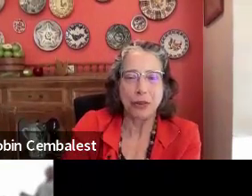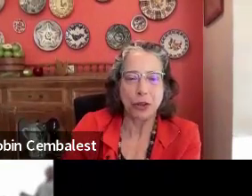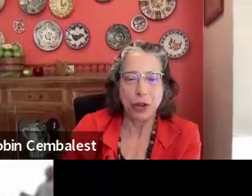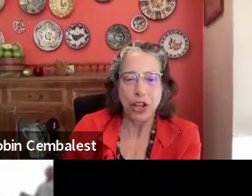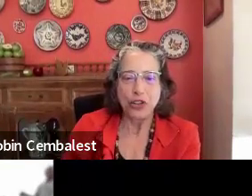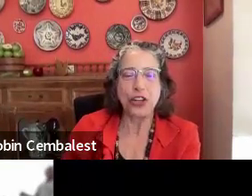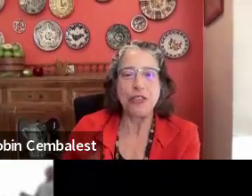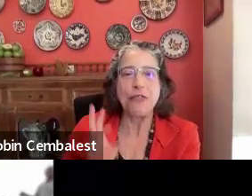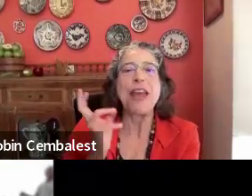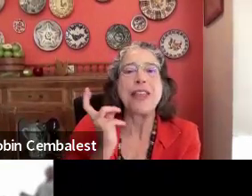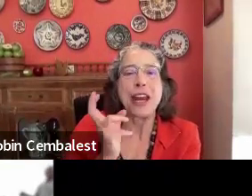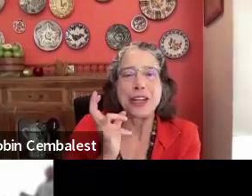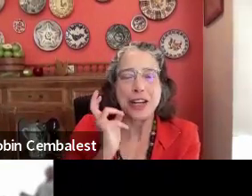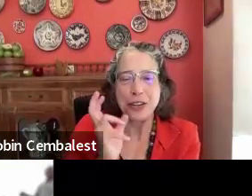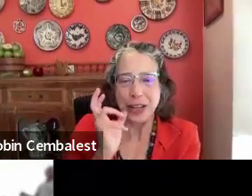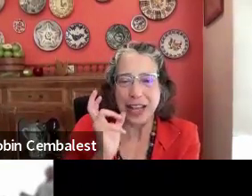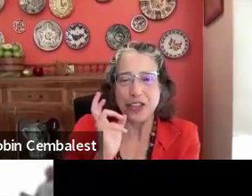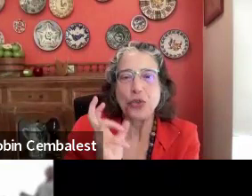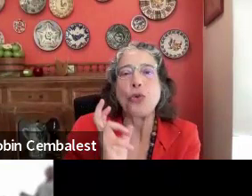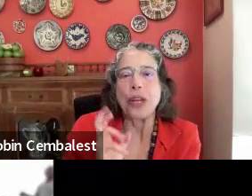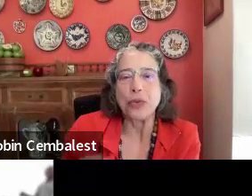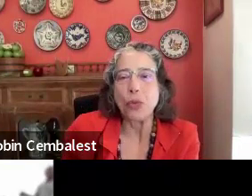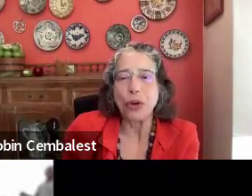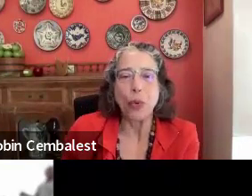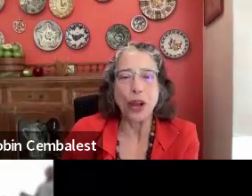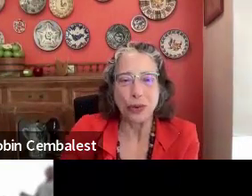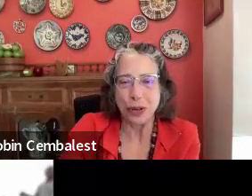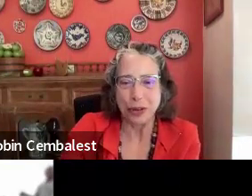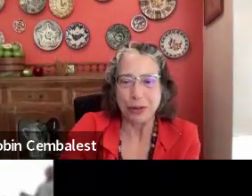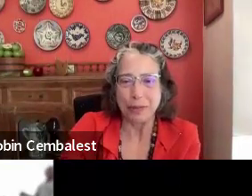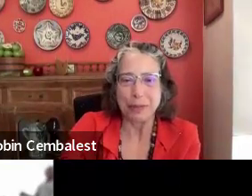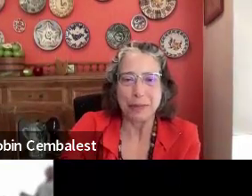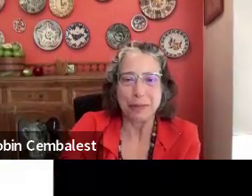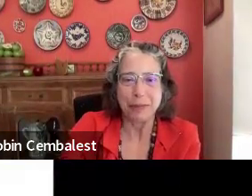cover photo to convey that identity, that story in one way or